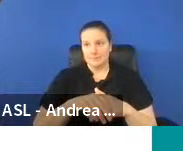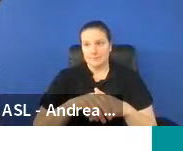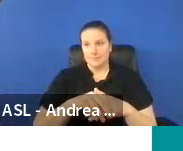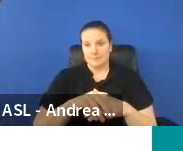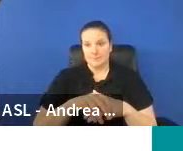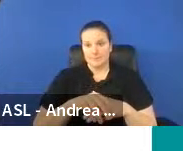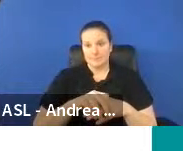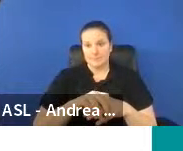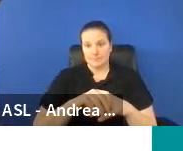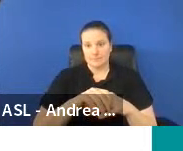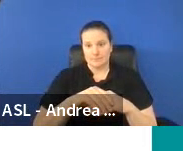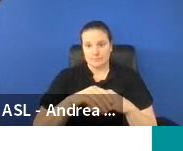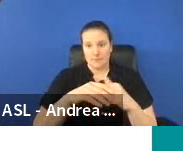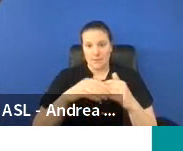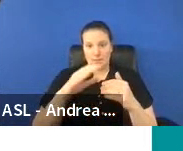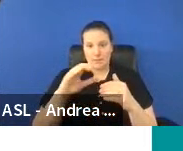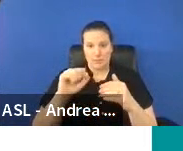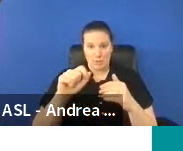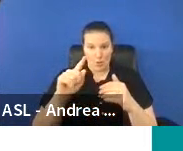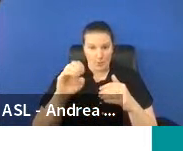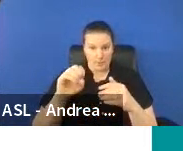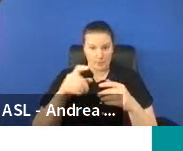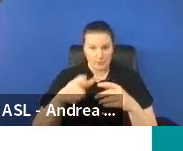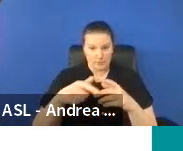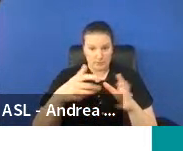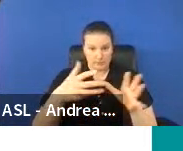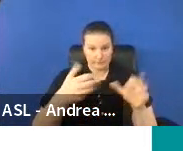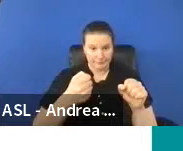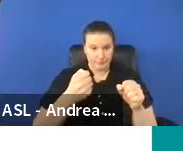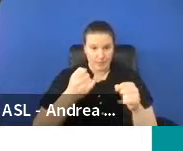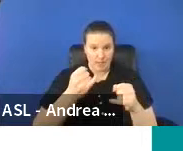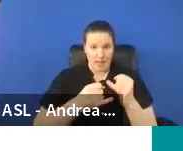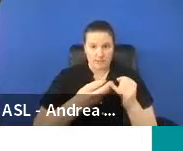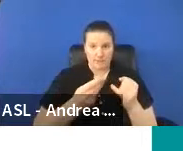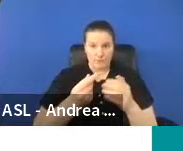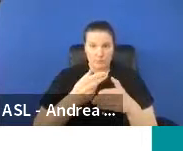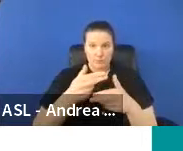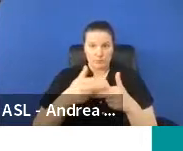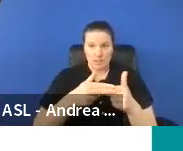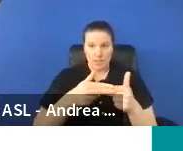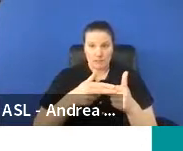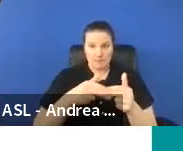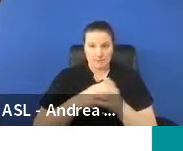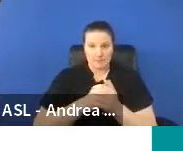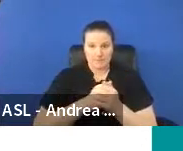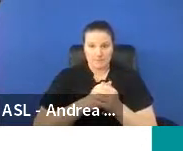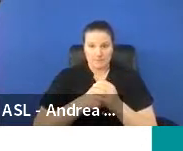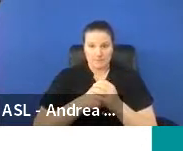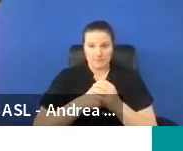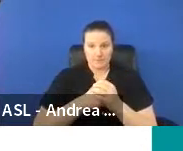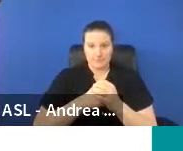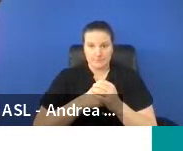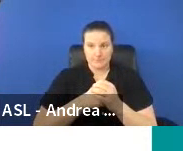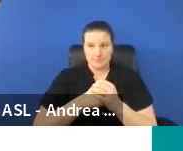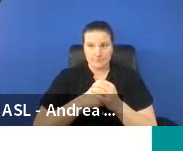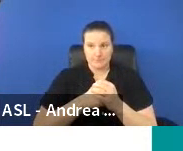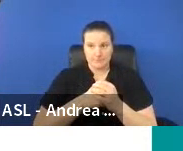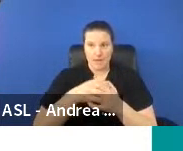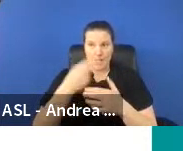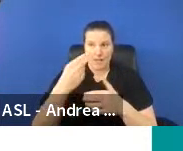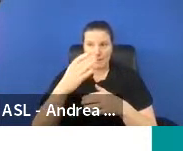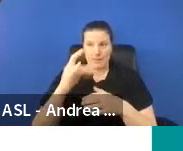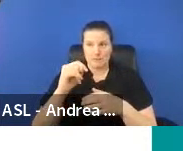Okay, I'm going to turn it over to Salome and she can zip through the last few slides here. All right, so high